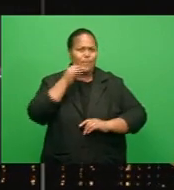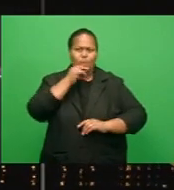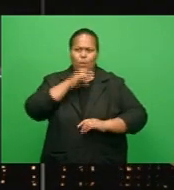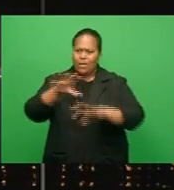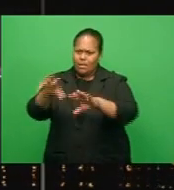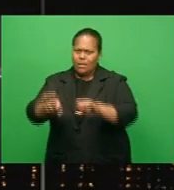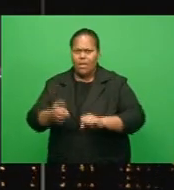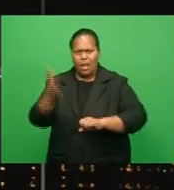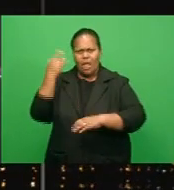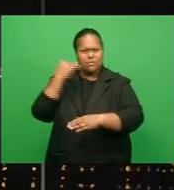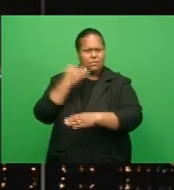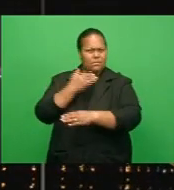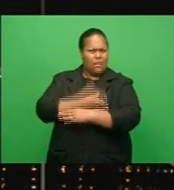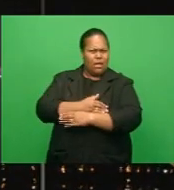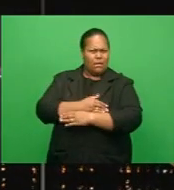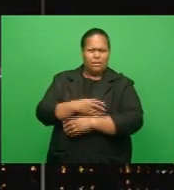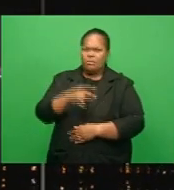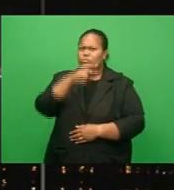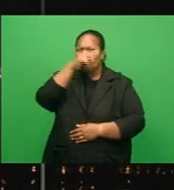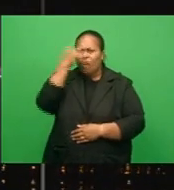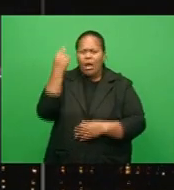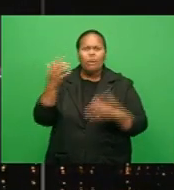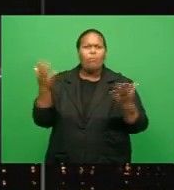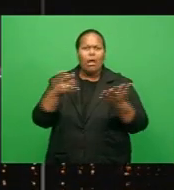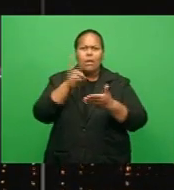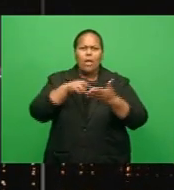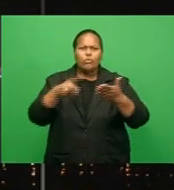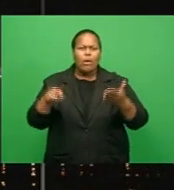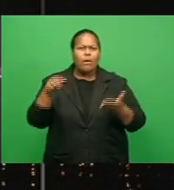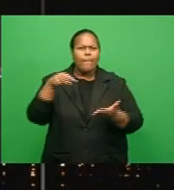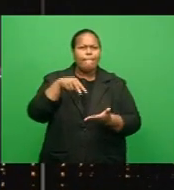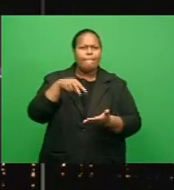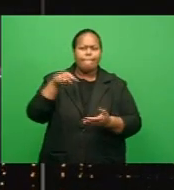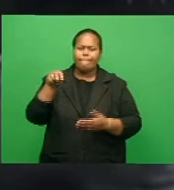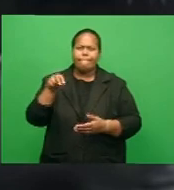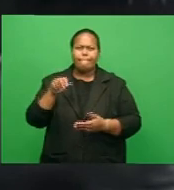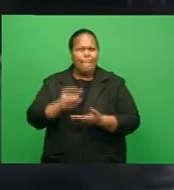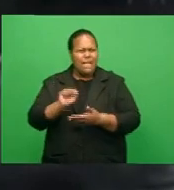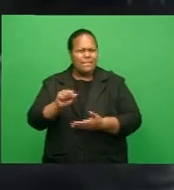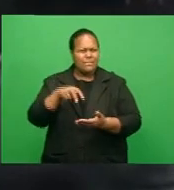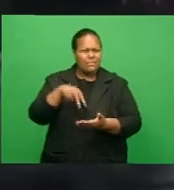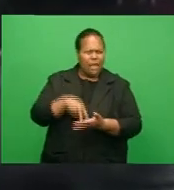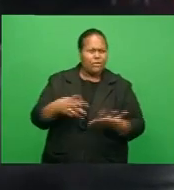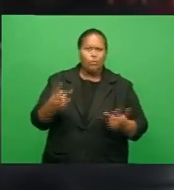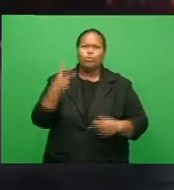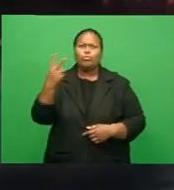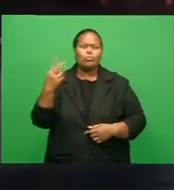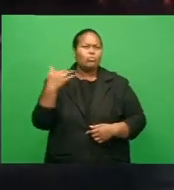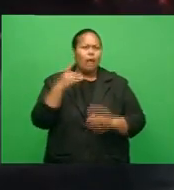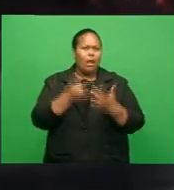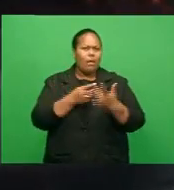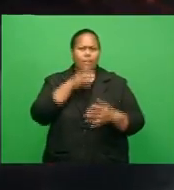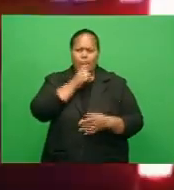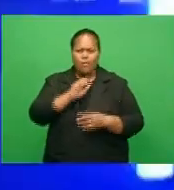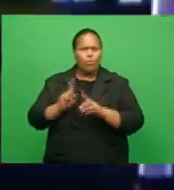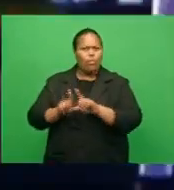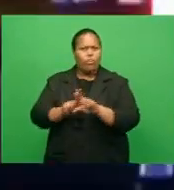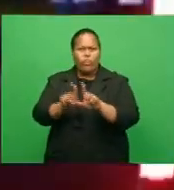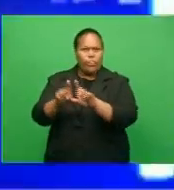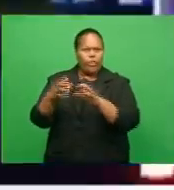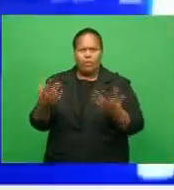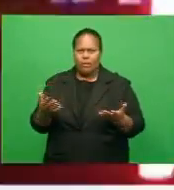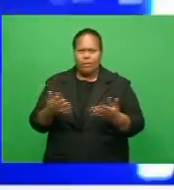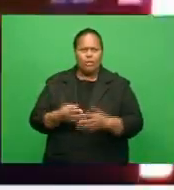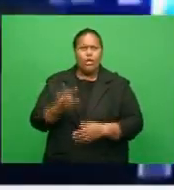he was found drunk and loitering at the Nausori bus stand with 2 other men. 27 arrests were made for breach of curfew